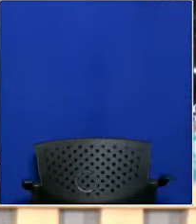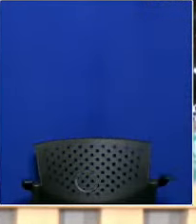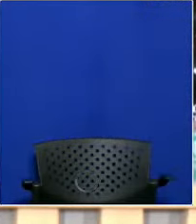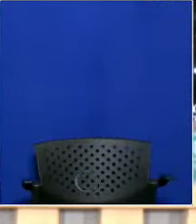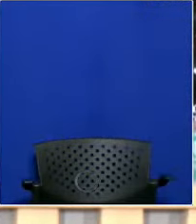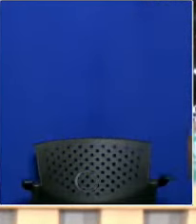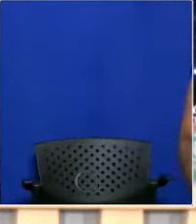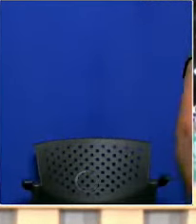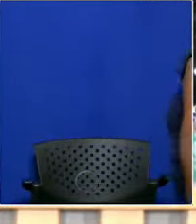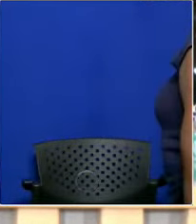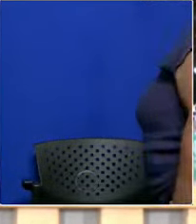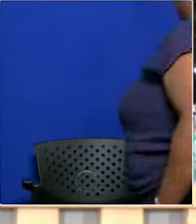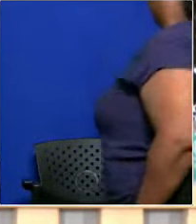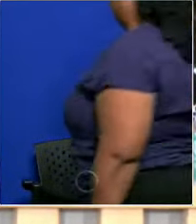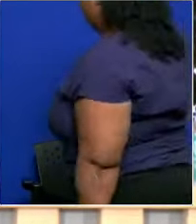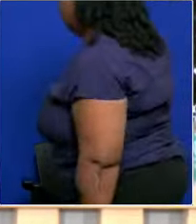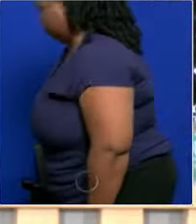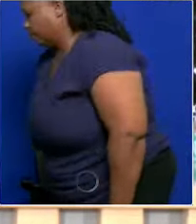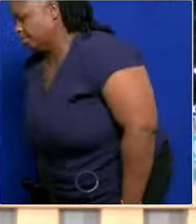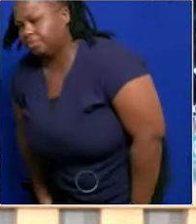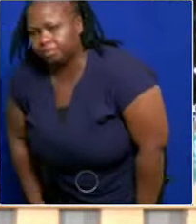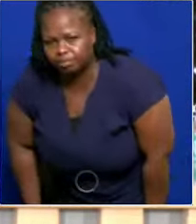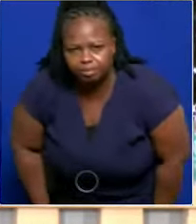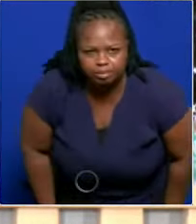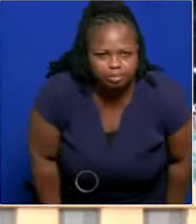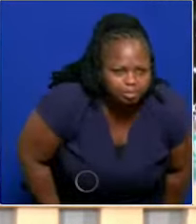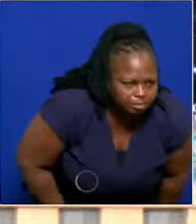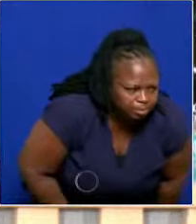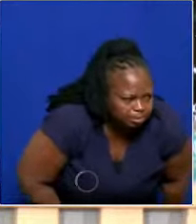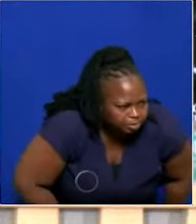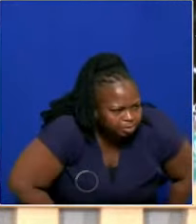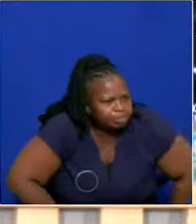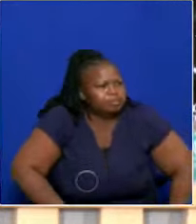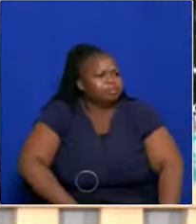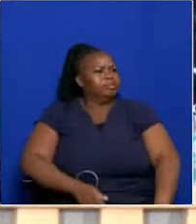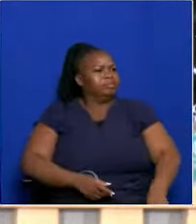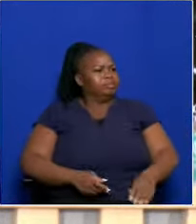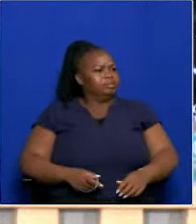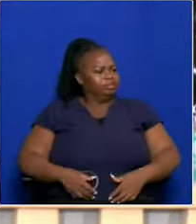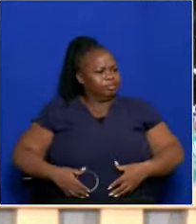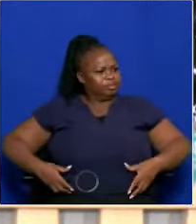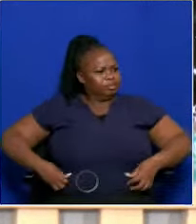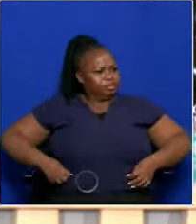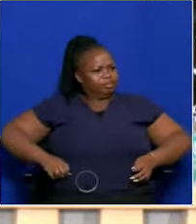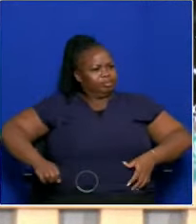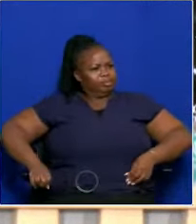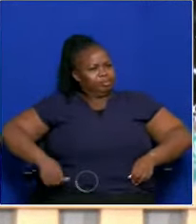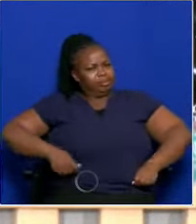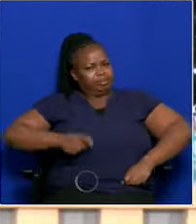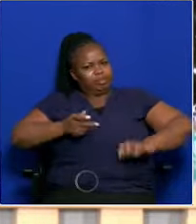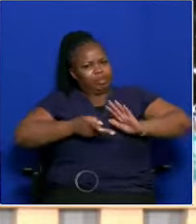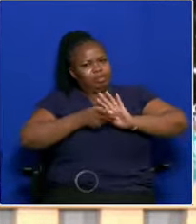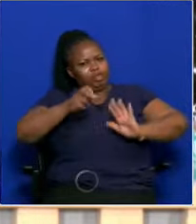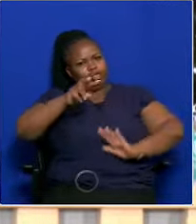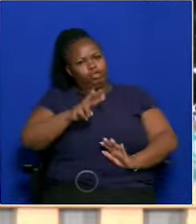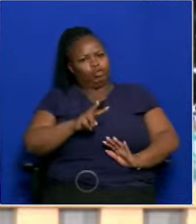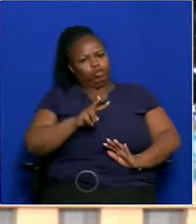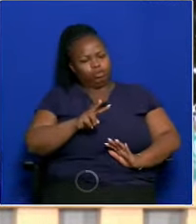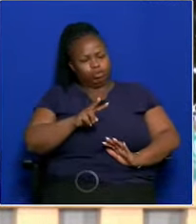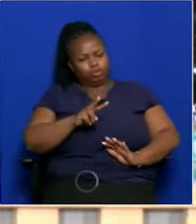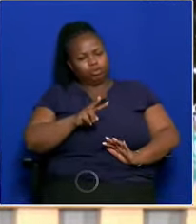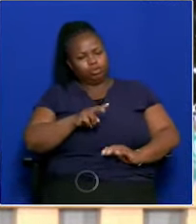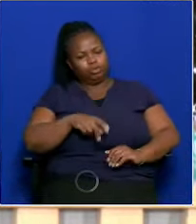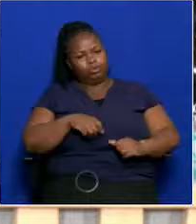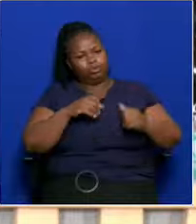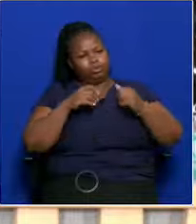page 42 of file 2, which would be your annexures. 42. Yes,